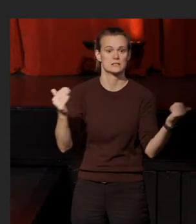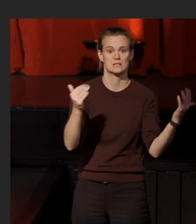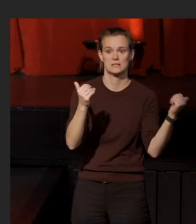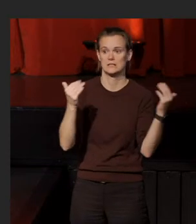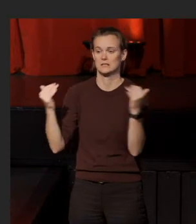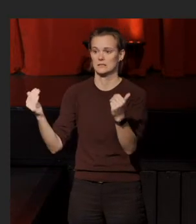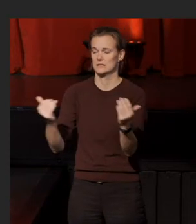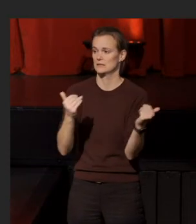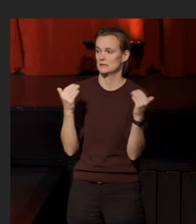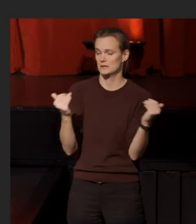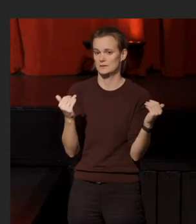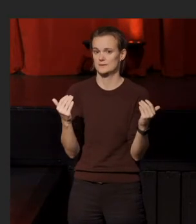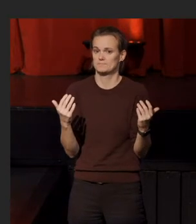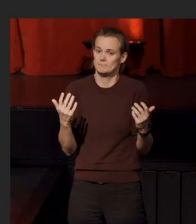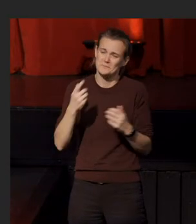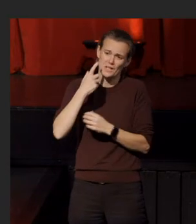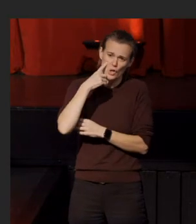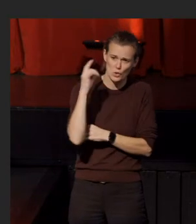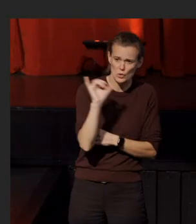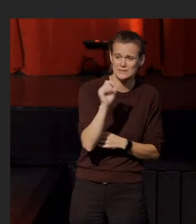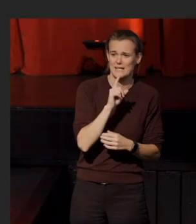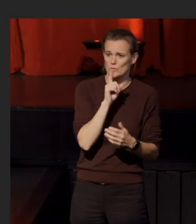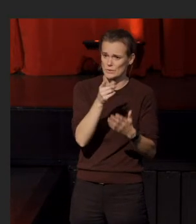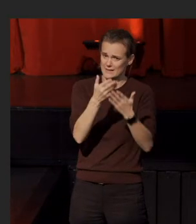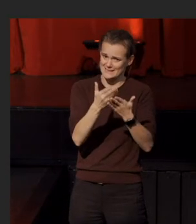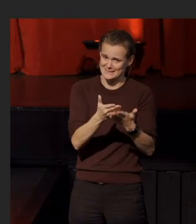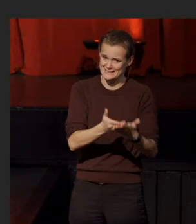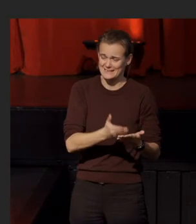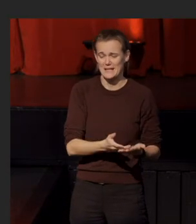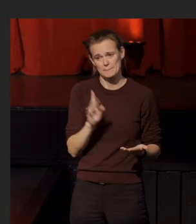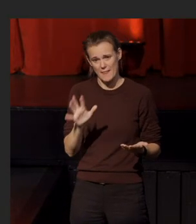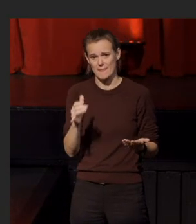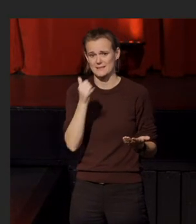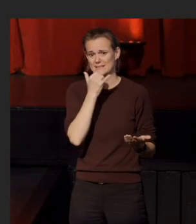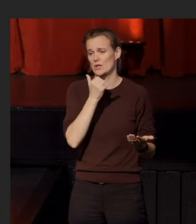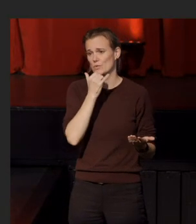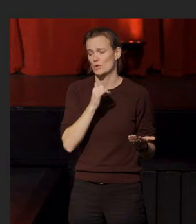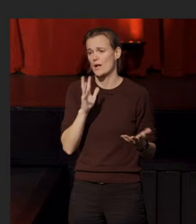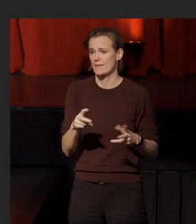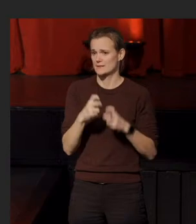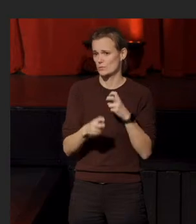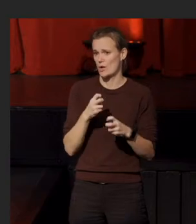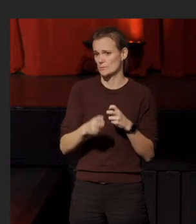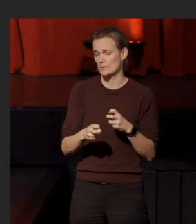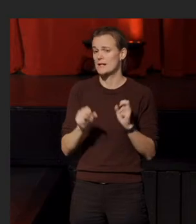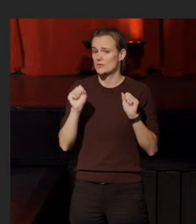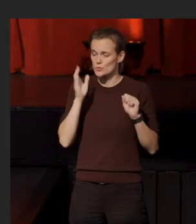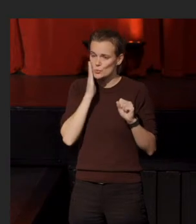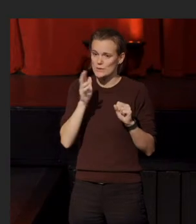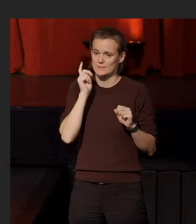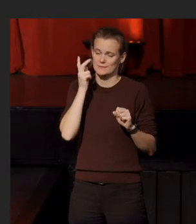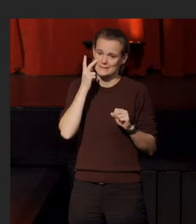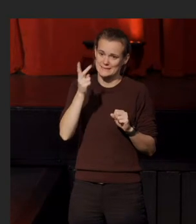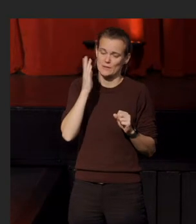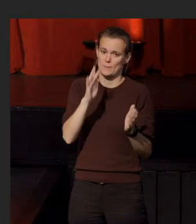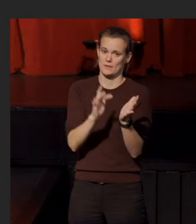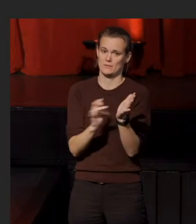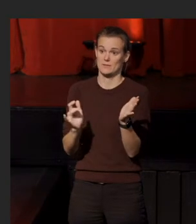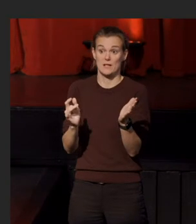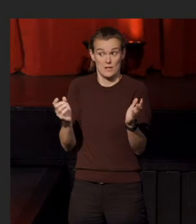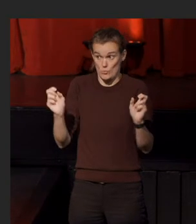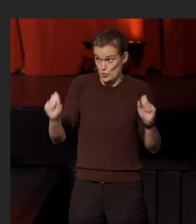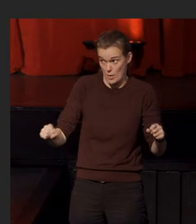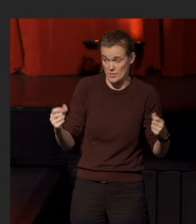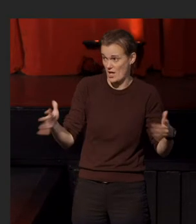and it looks like it constitutes evidence. I think that's an area that is likely to be exploited in the future. It's probably being exploited right now. We just don't know